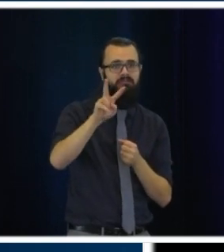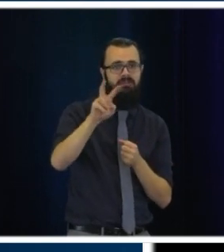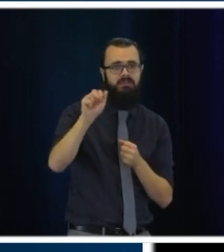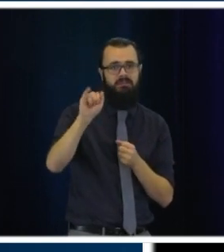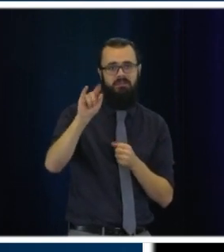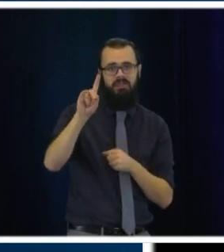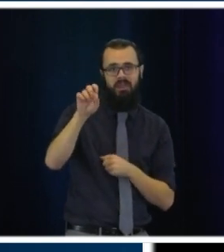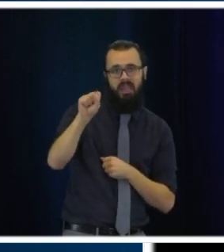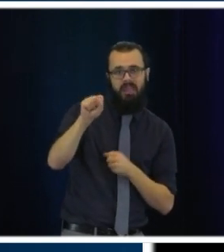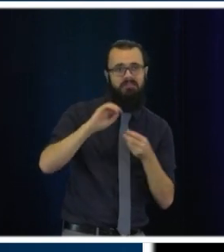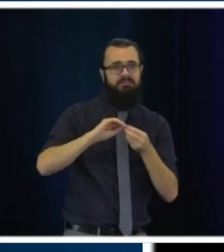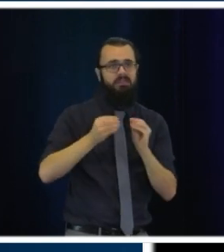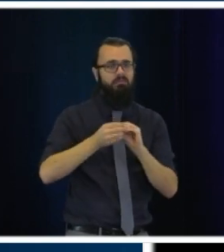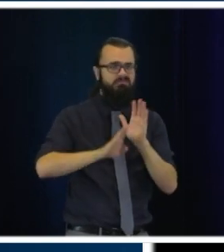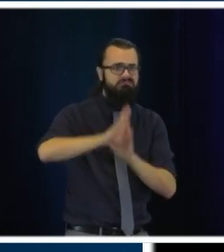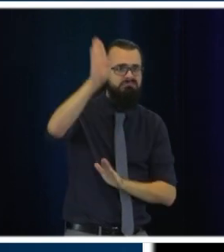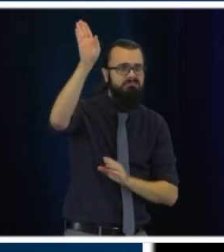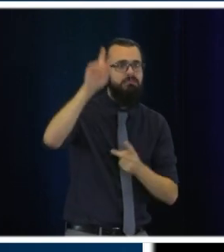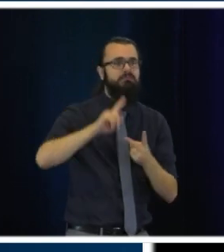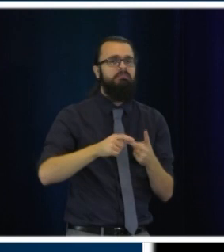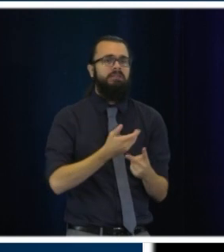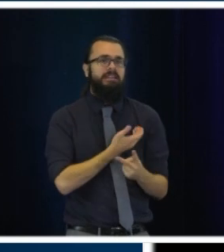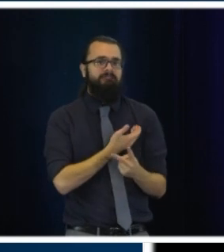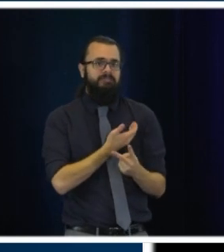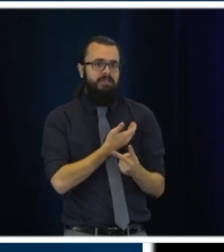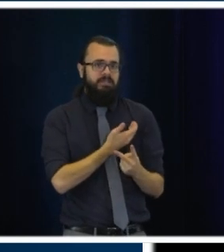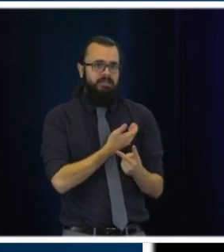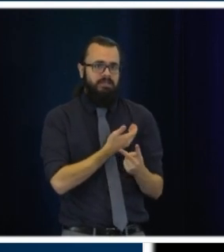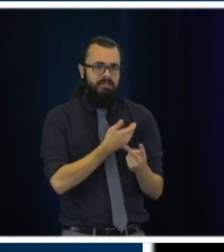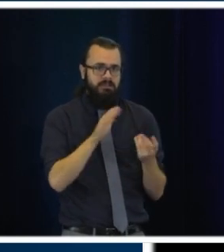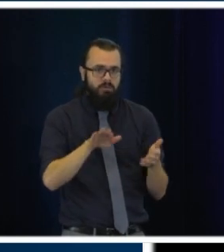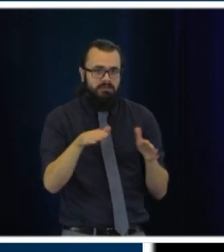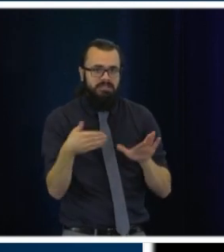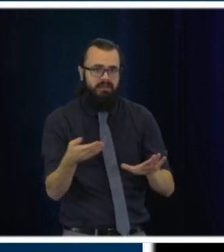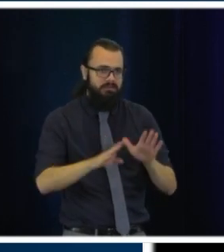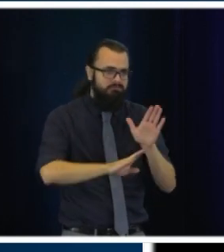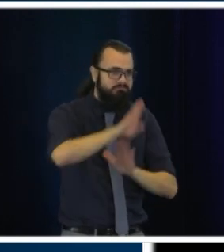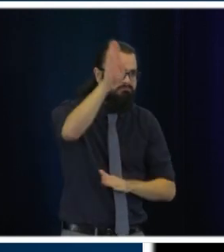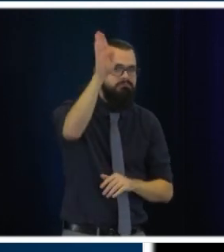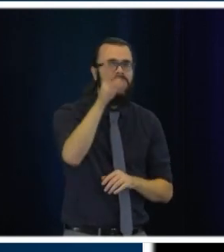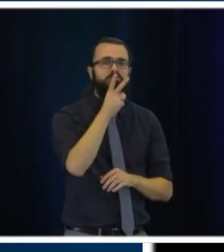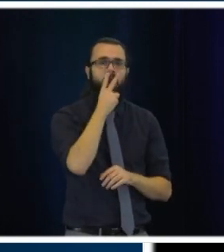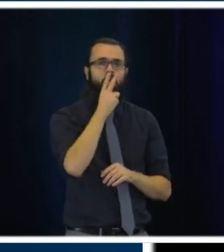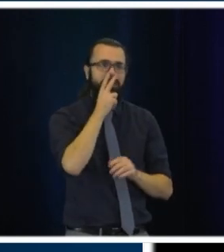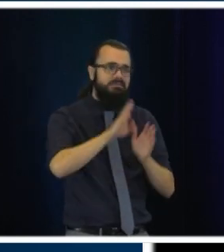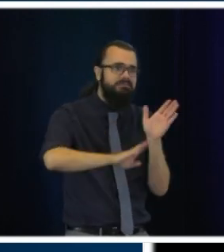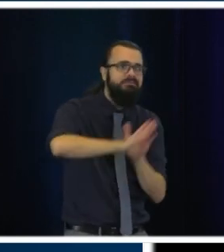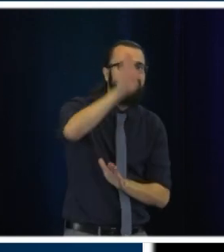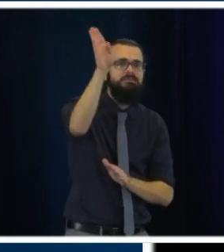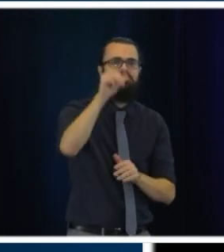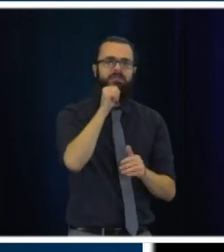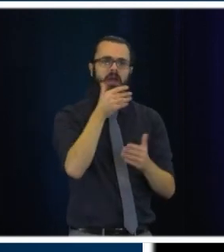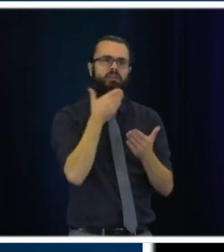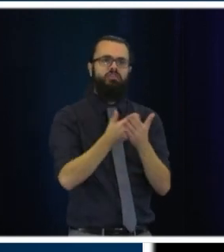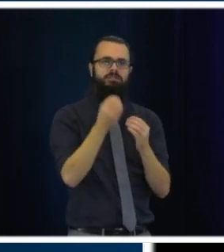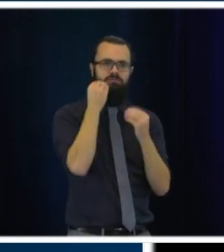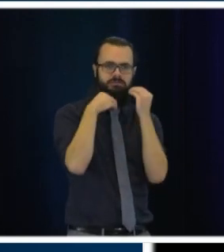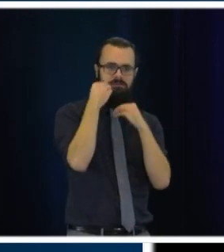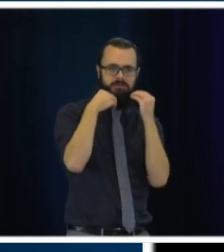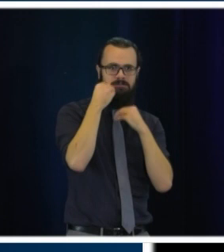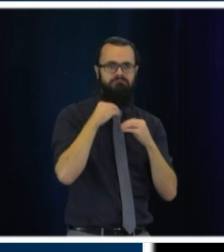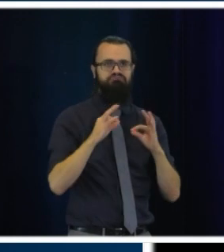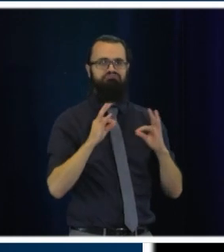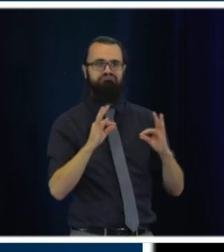numbers of infant mortality, high numbers of smoking, malnutrition, and obesity. But on that other tree that looks